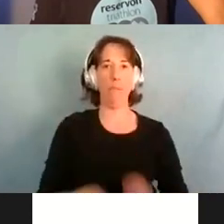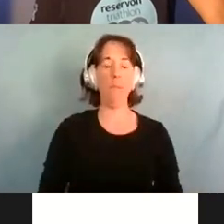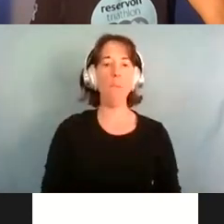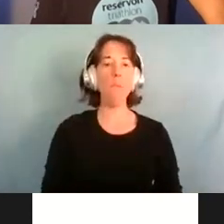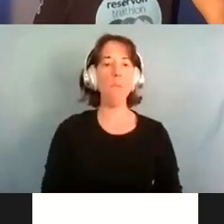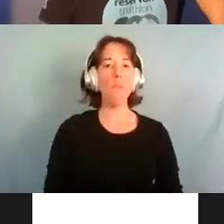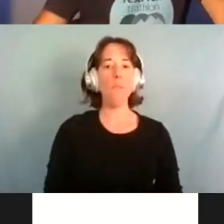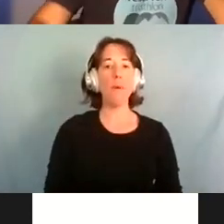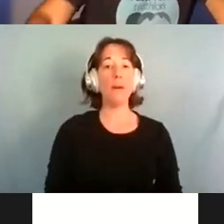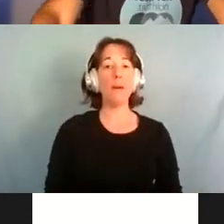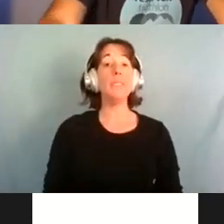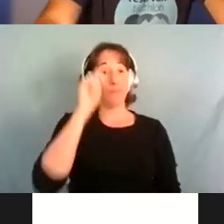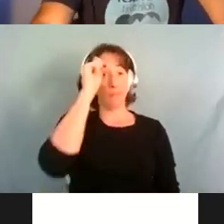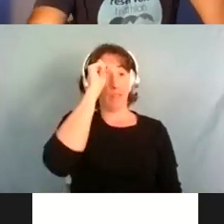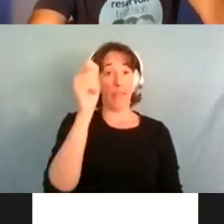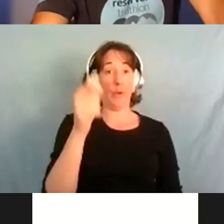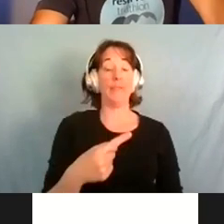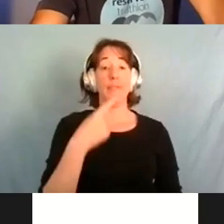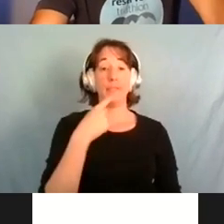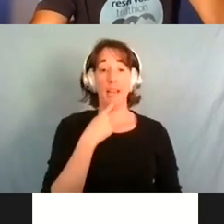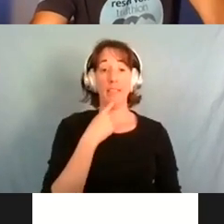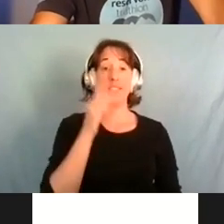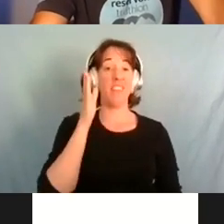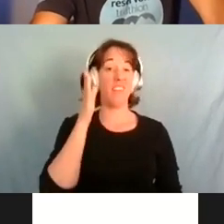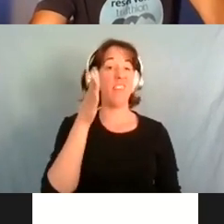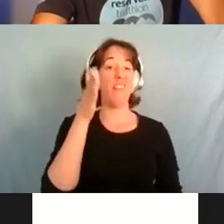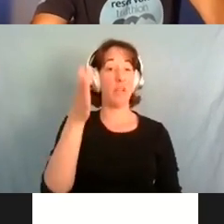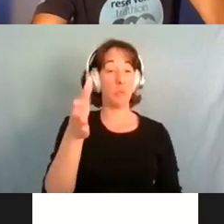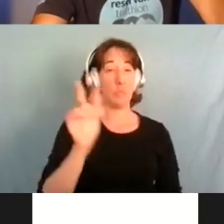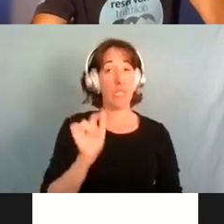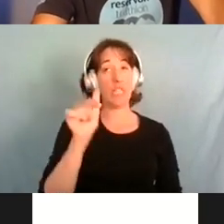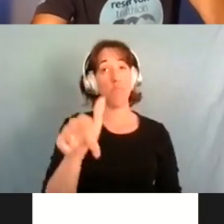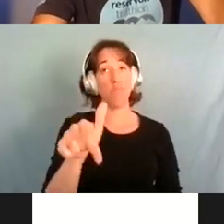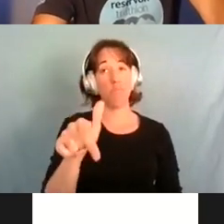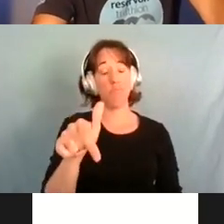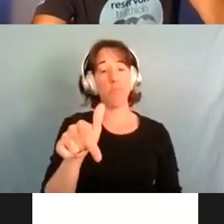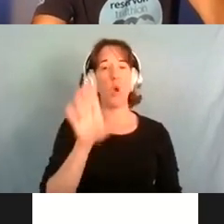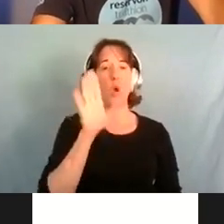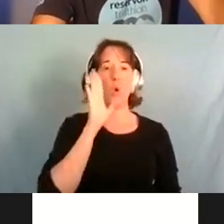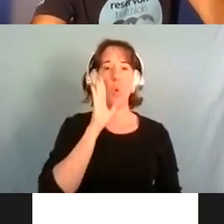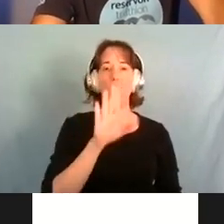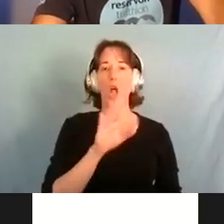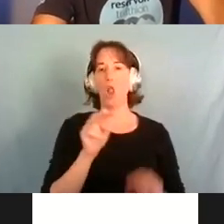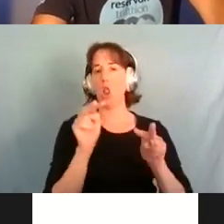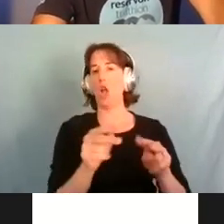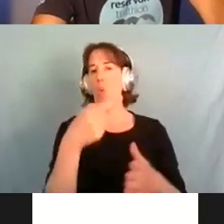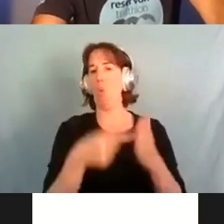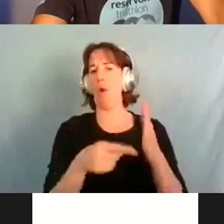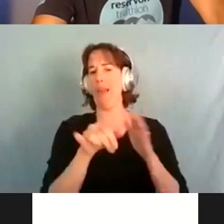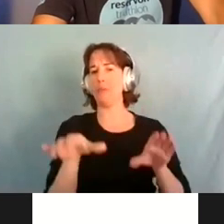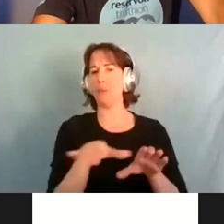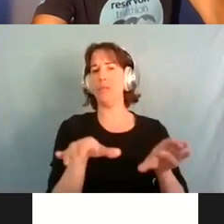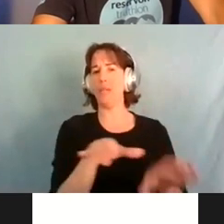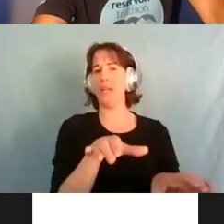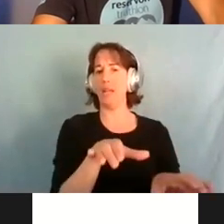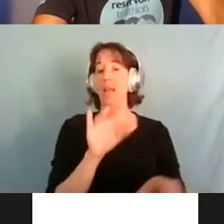The theory is that eventually it will look at what it's doing and then change the